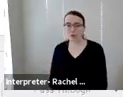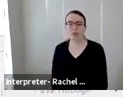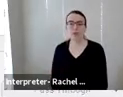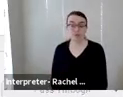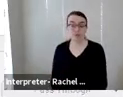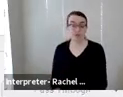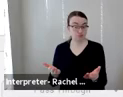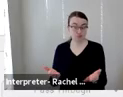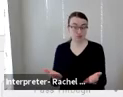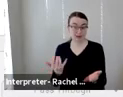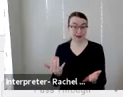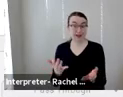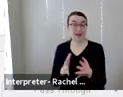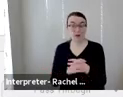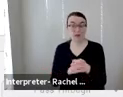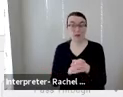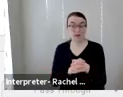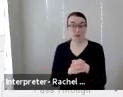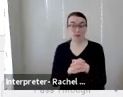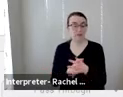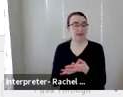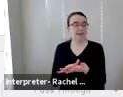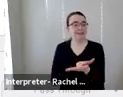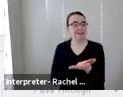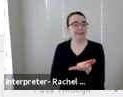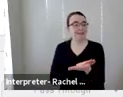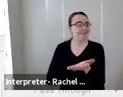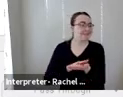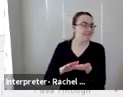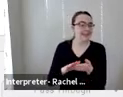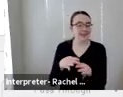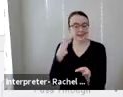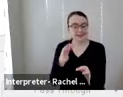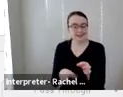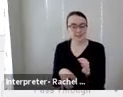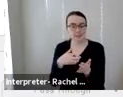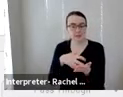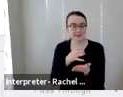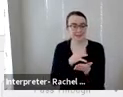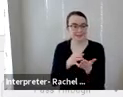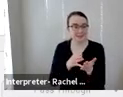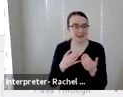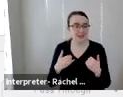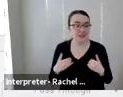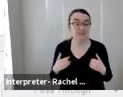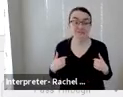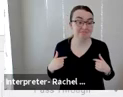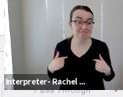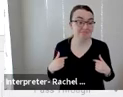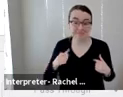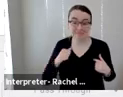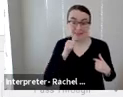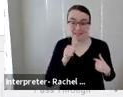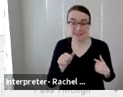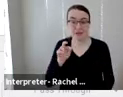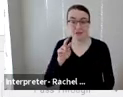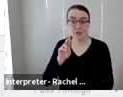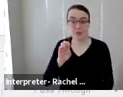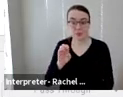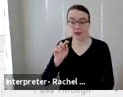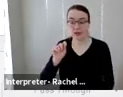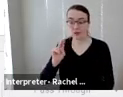the point where we have a clean, simple sketch. I didn't even retrace this one. This is